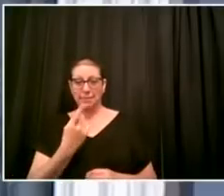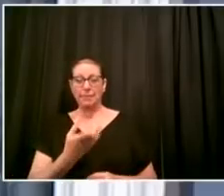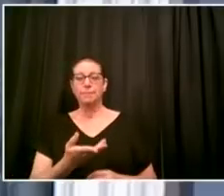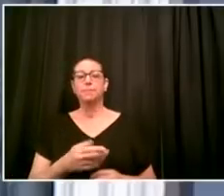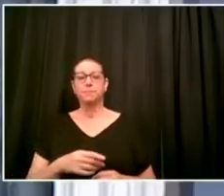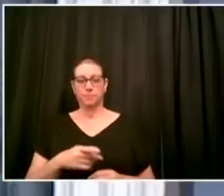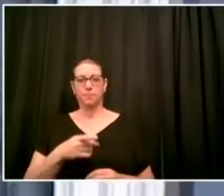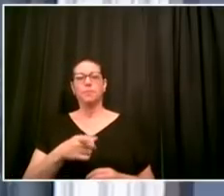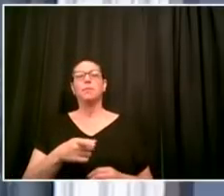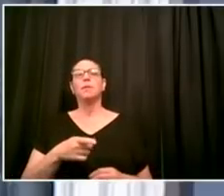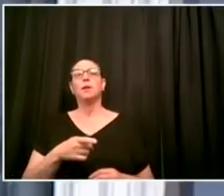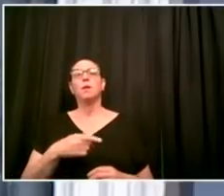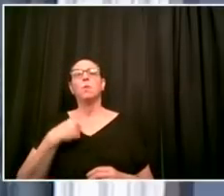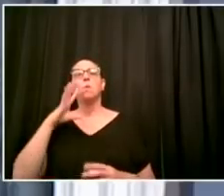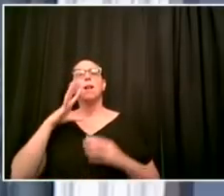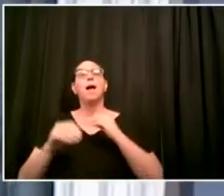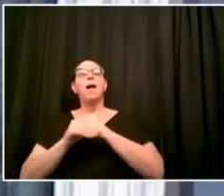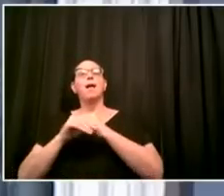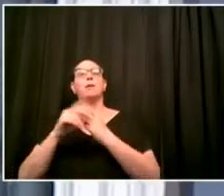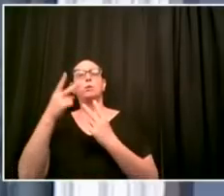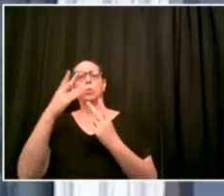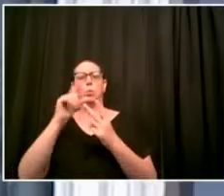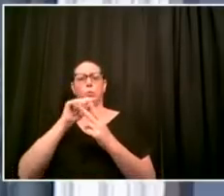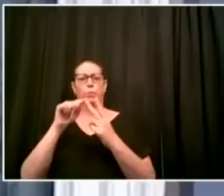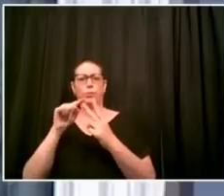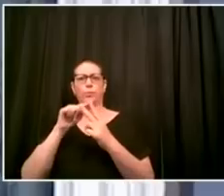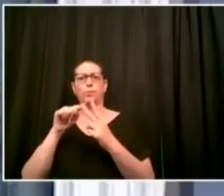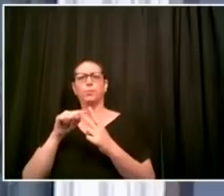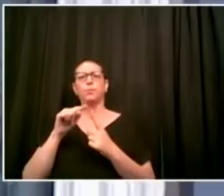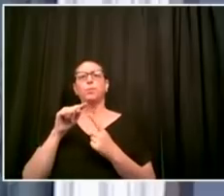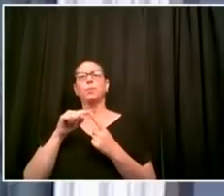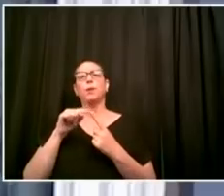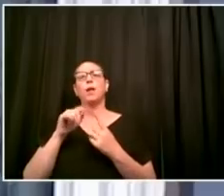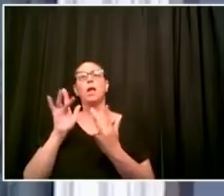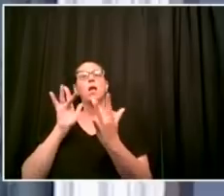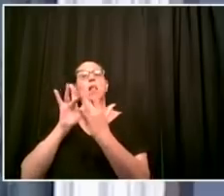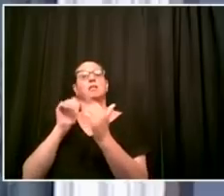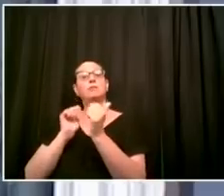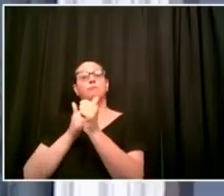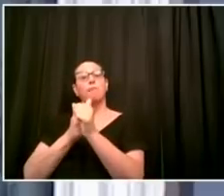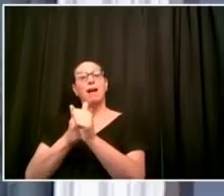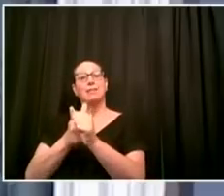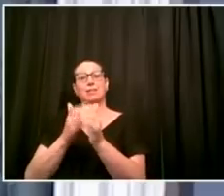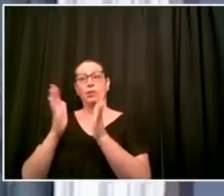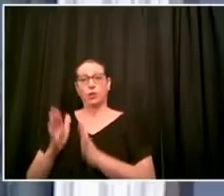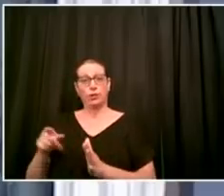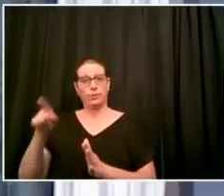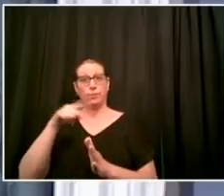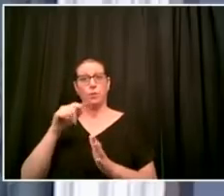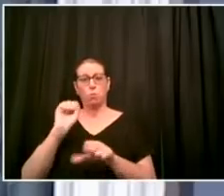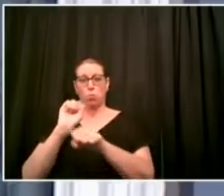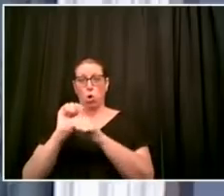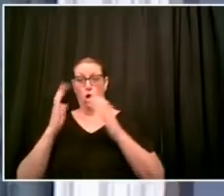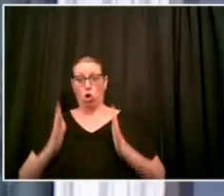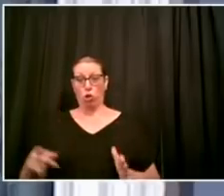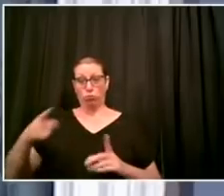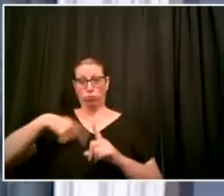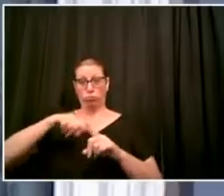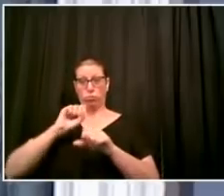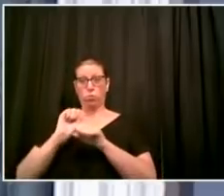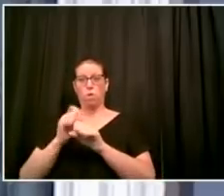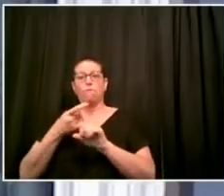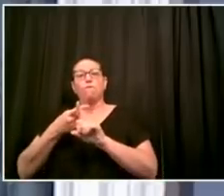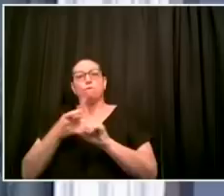it's so important that the contact tracers we use are people from the community in which they're working, because they're the